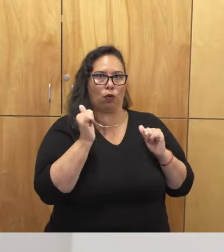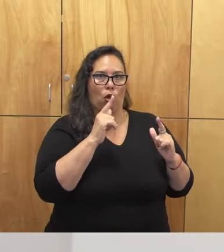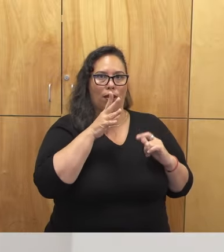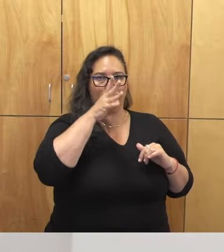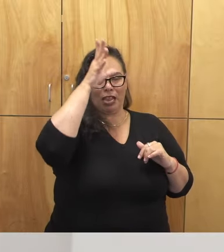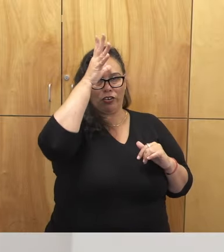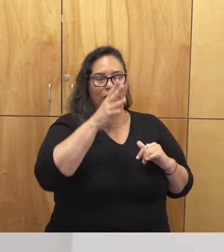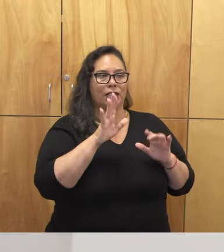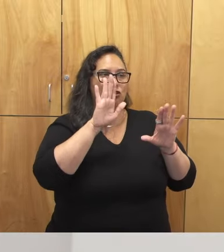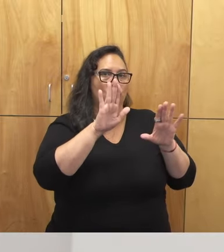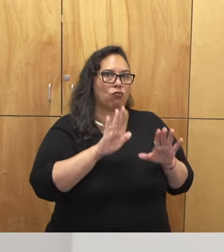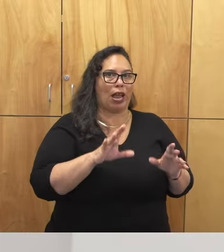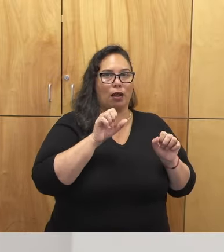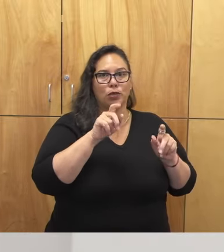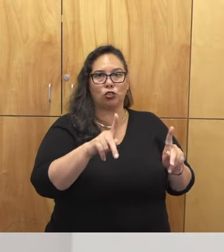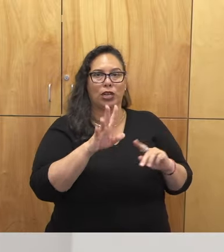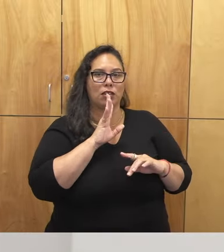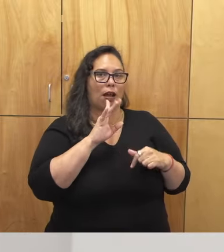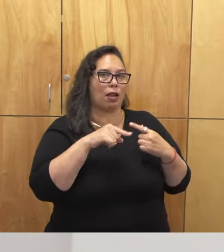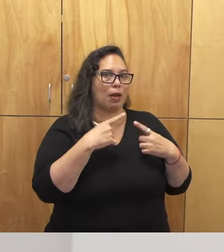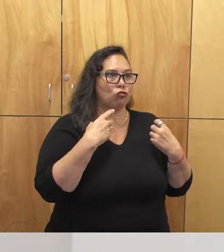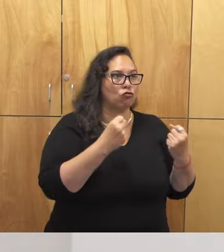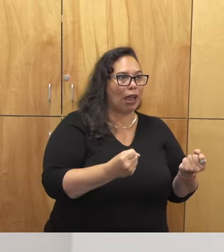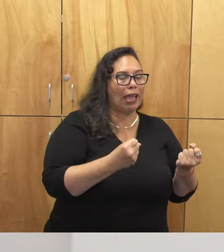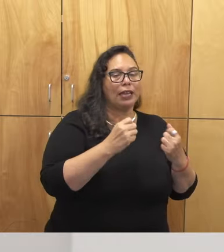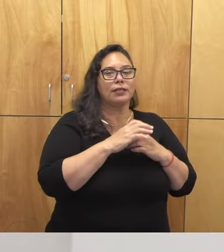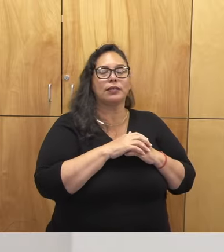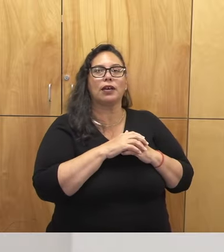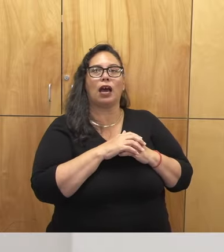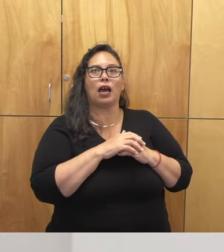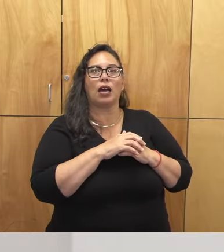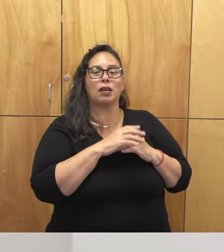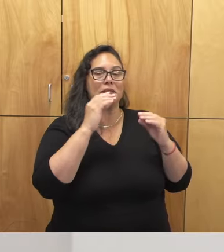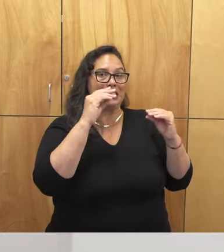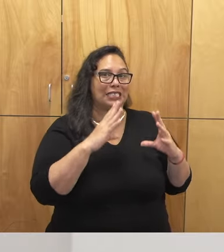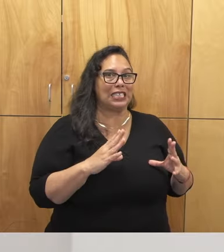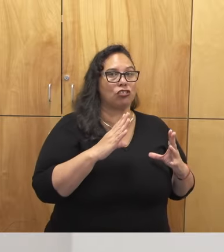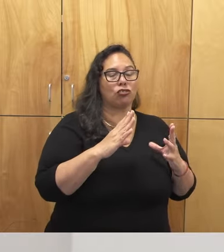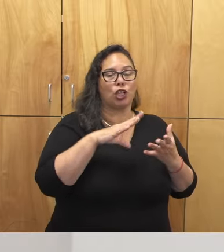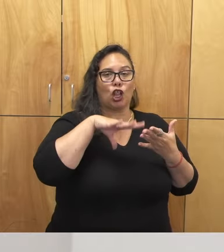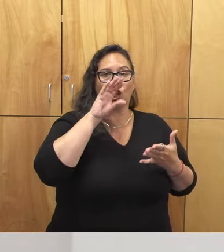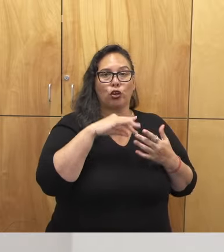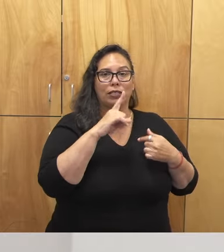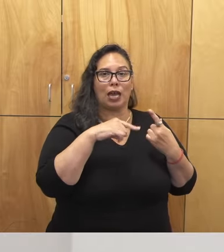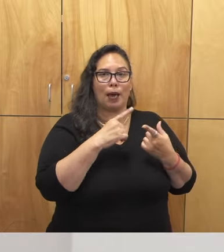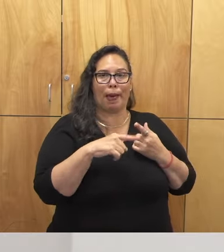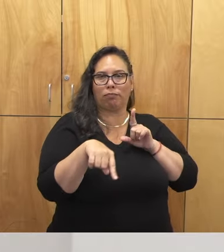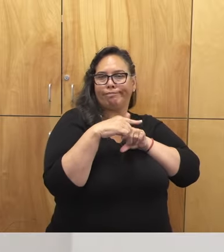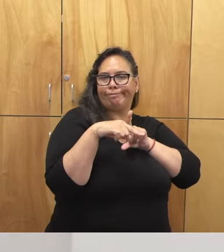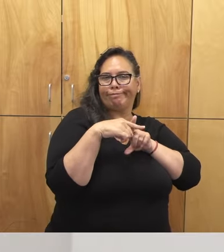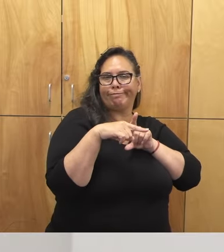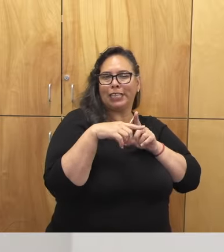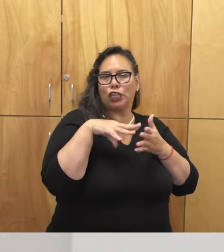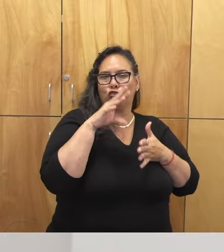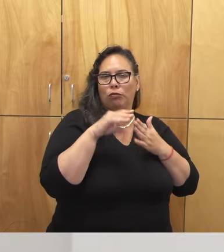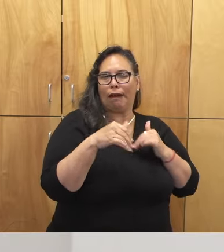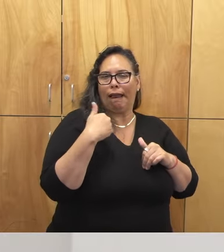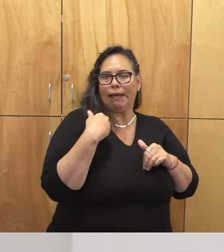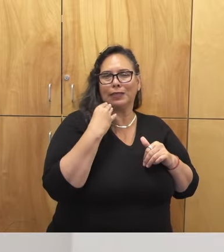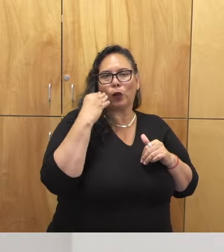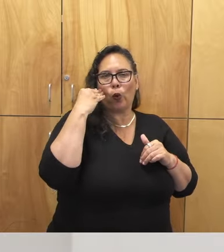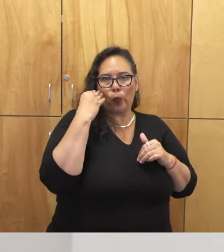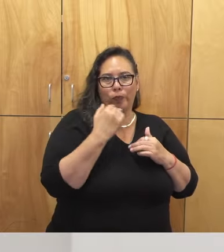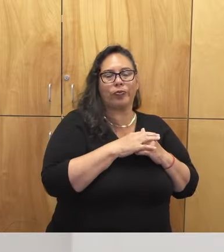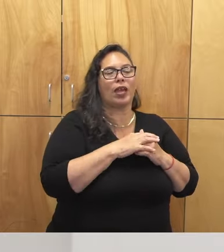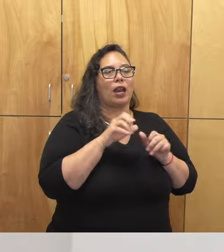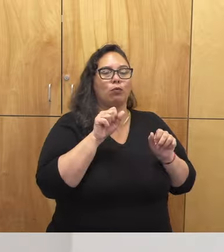opportunity to talk about strengths that a child has, for a teacher to learn about the assets that a student's bringing into the classroom, and potentially an opportunity for the teacher and the